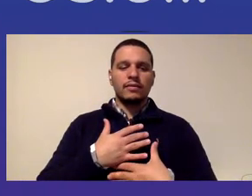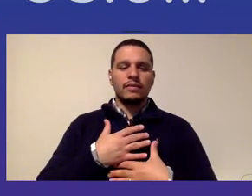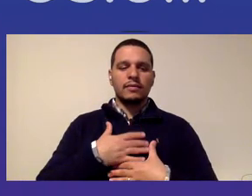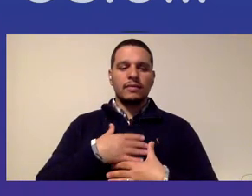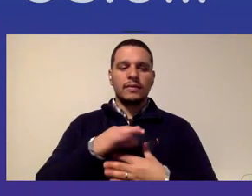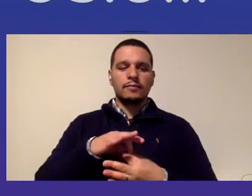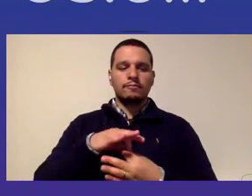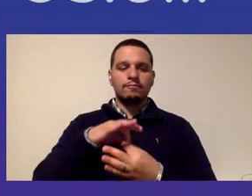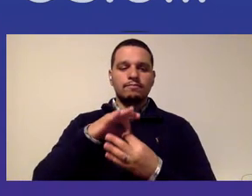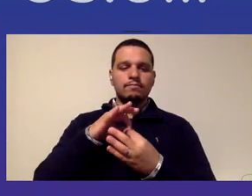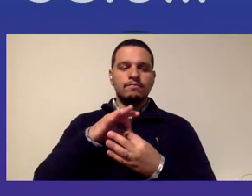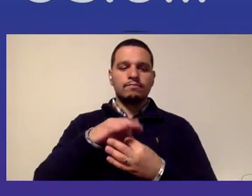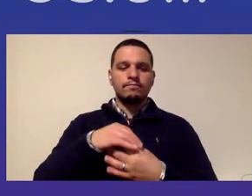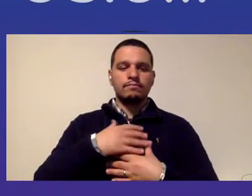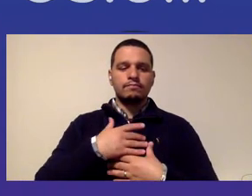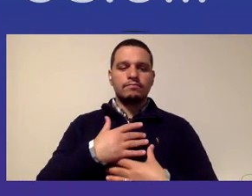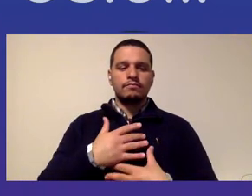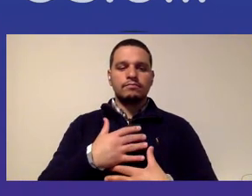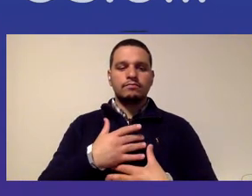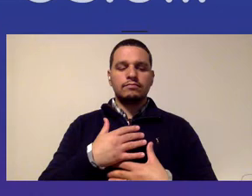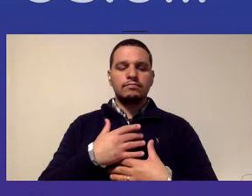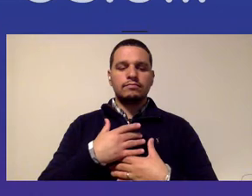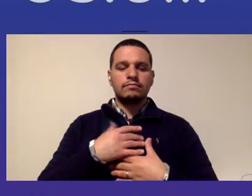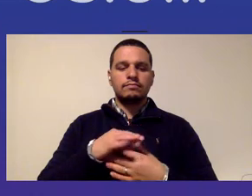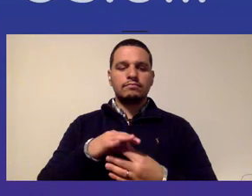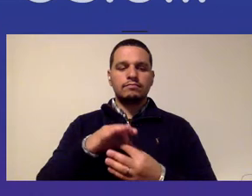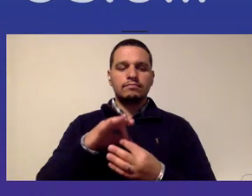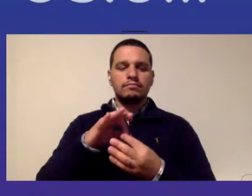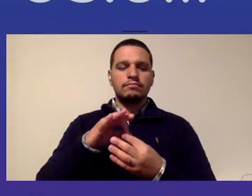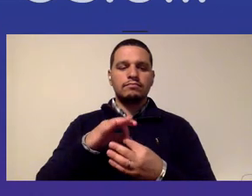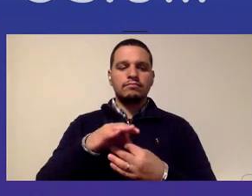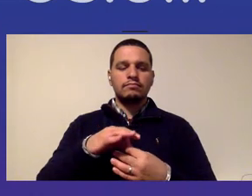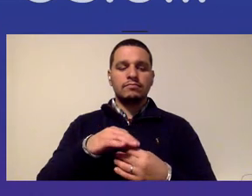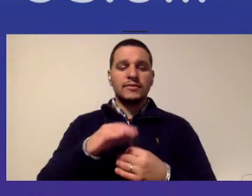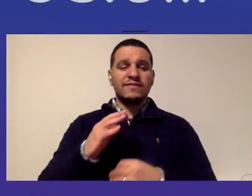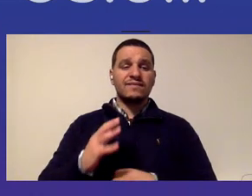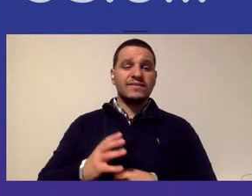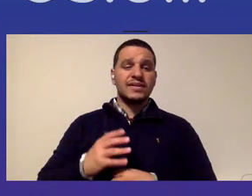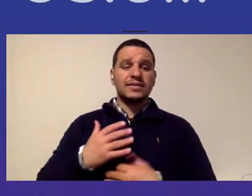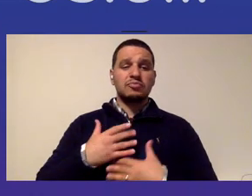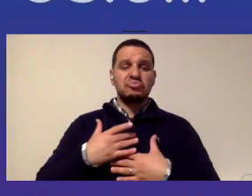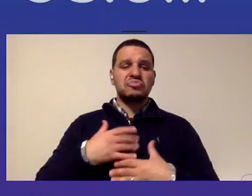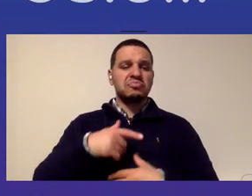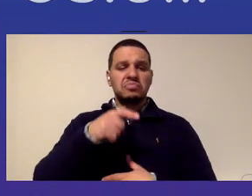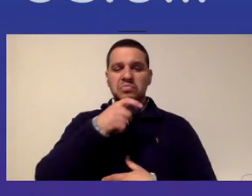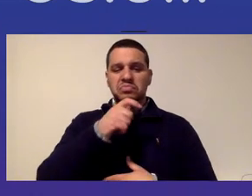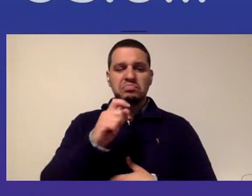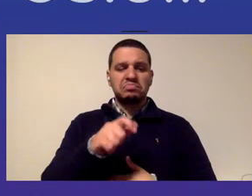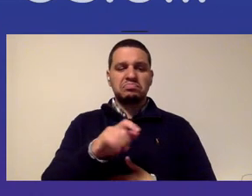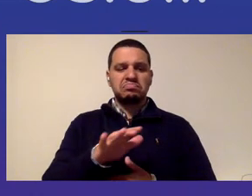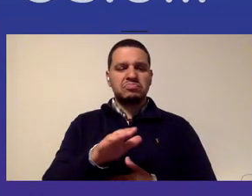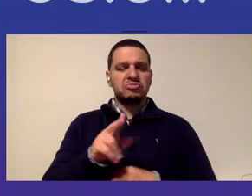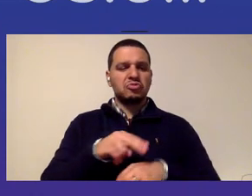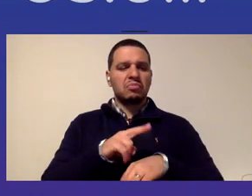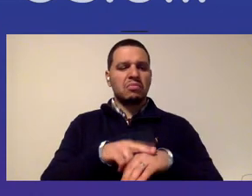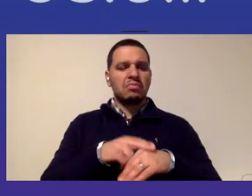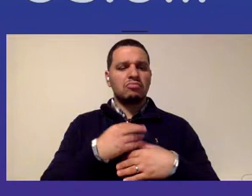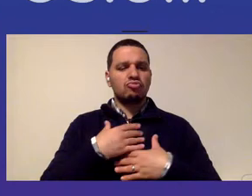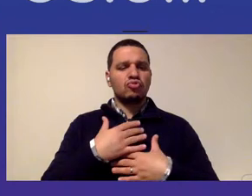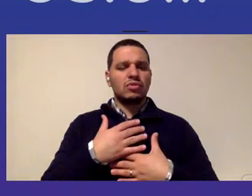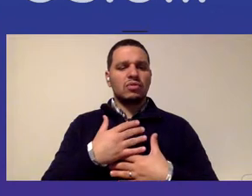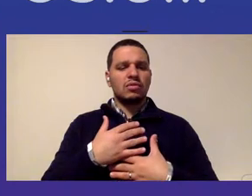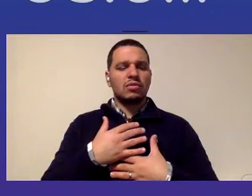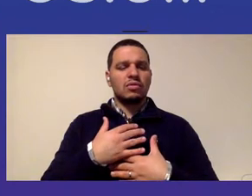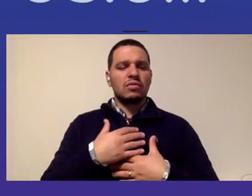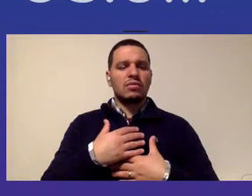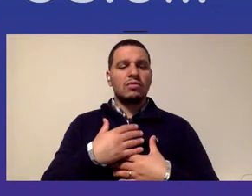So you don't have to change anything. You don't have to do any fancy, complicated breathing. I want us to feel,